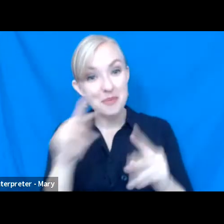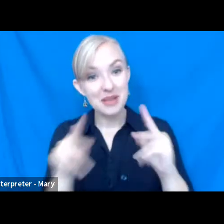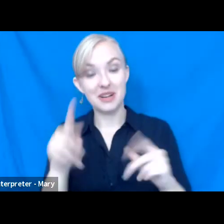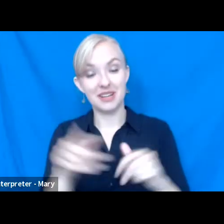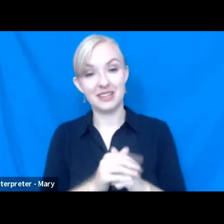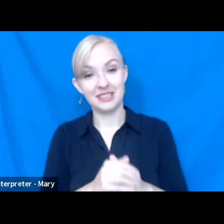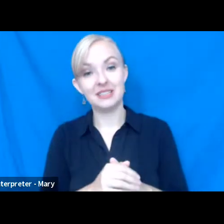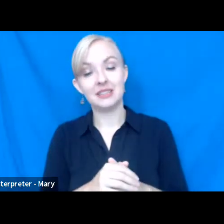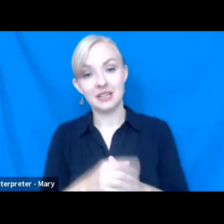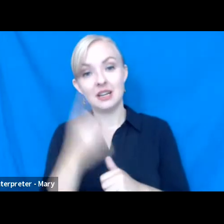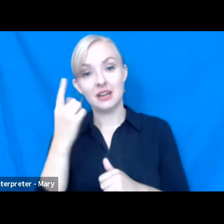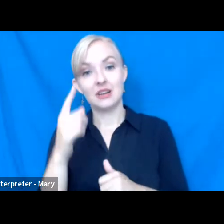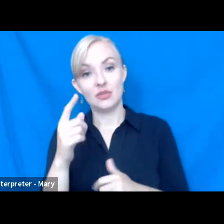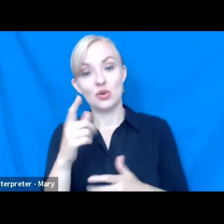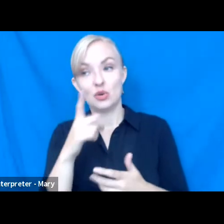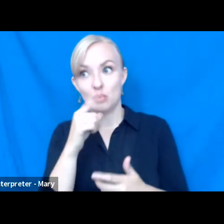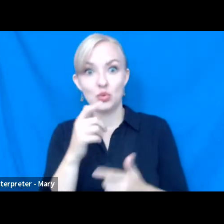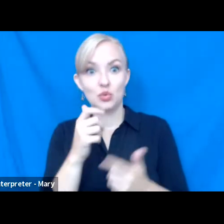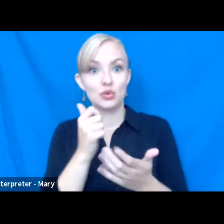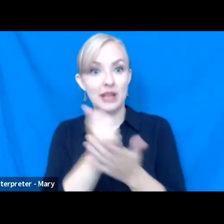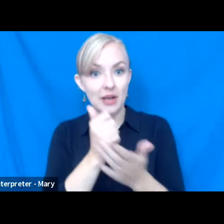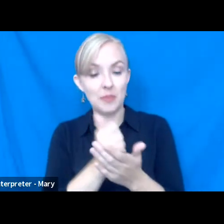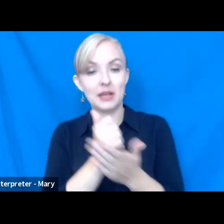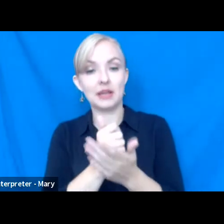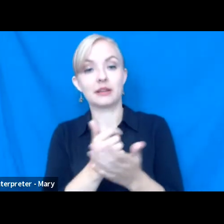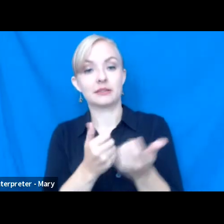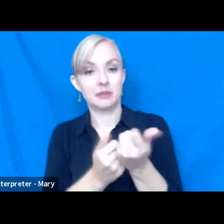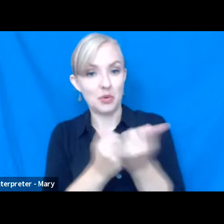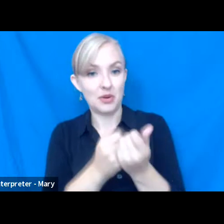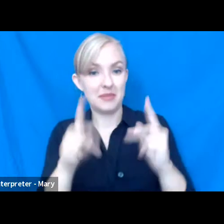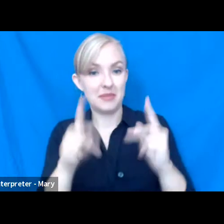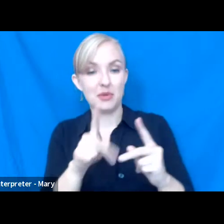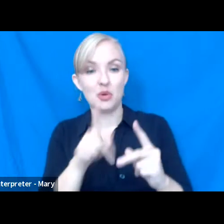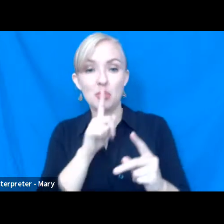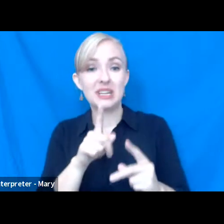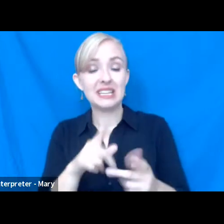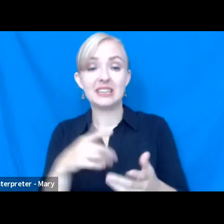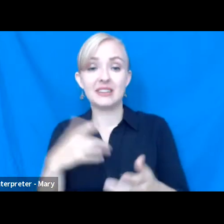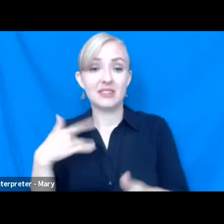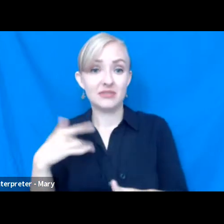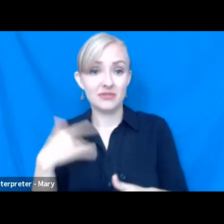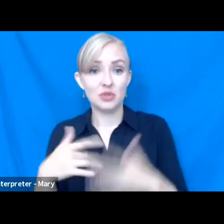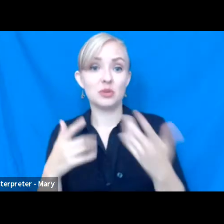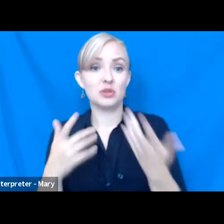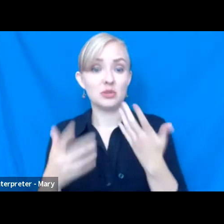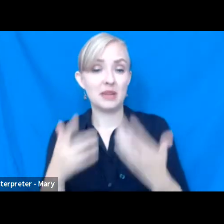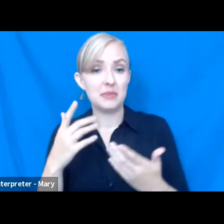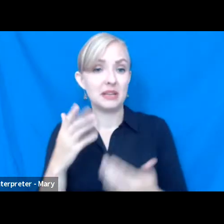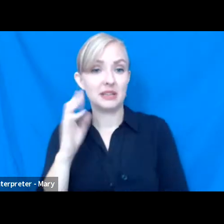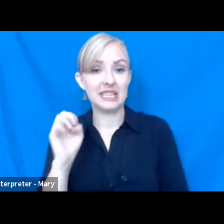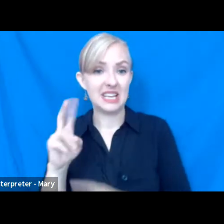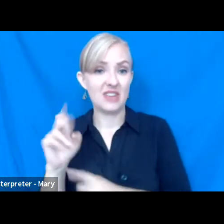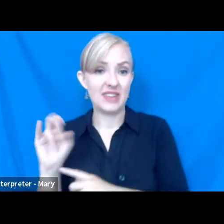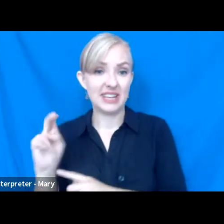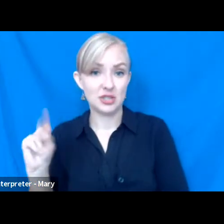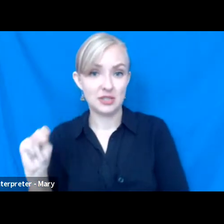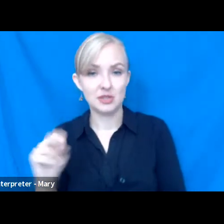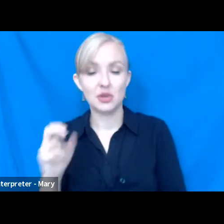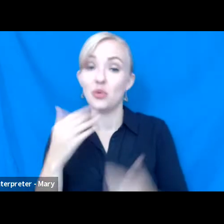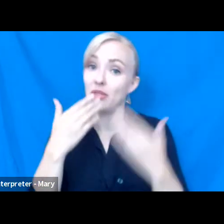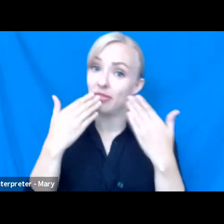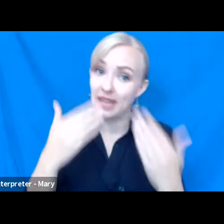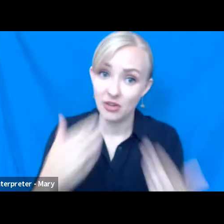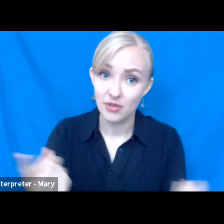folks who are in touch with and supporting the needs of people who are most vulnerable to evictions. So thank you for being